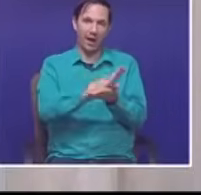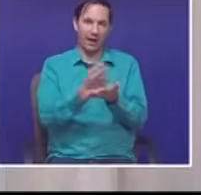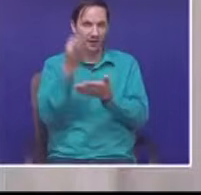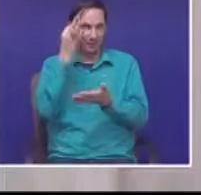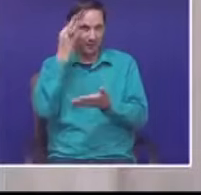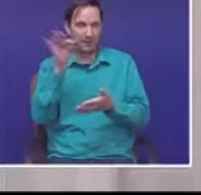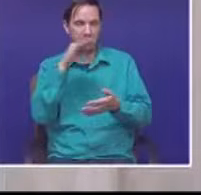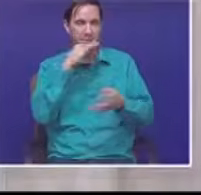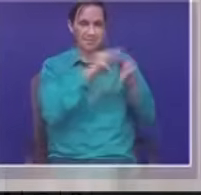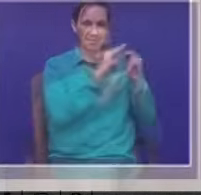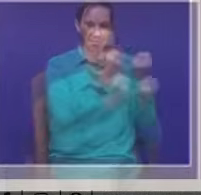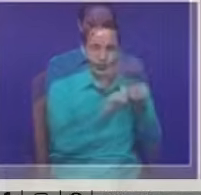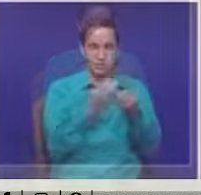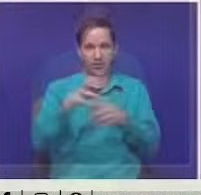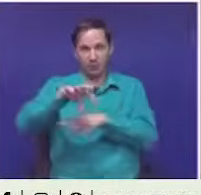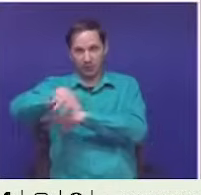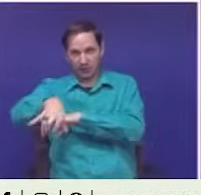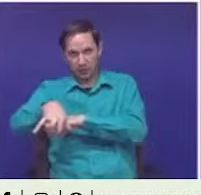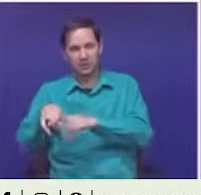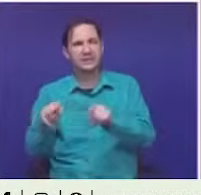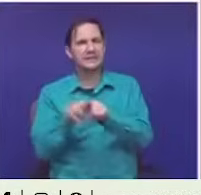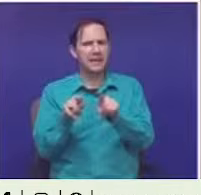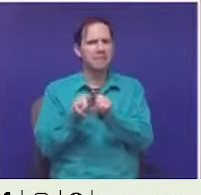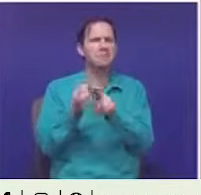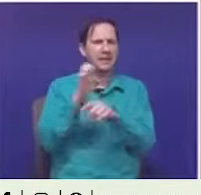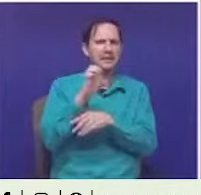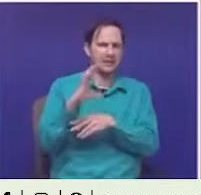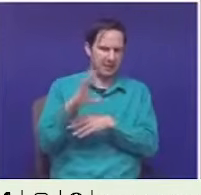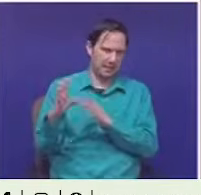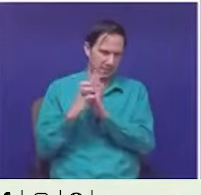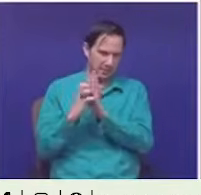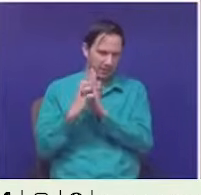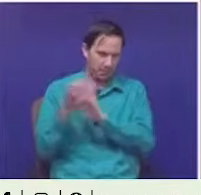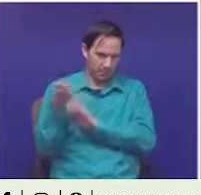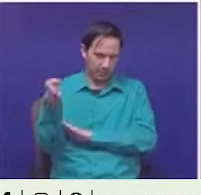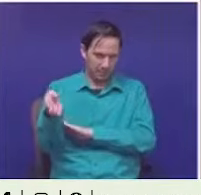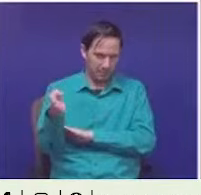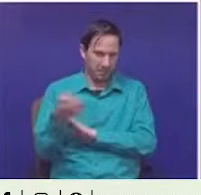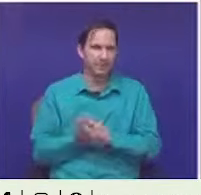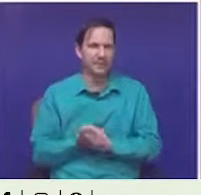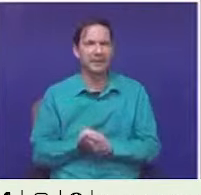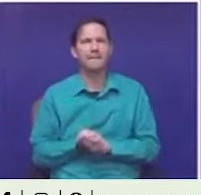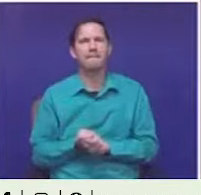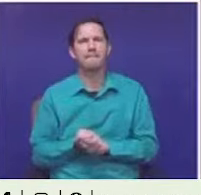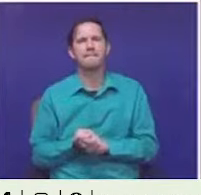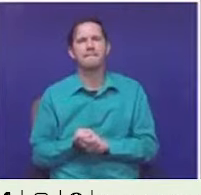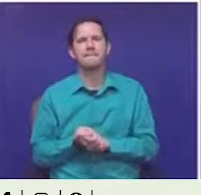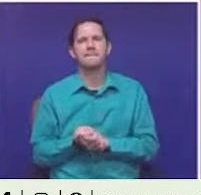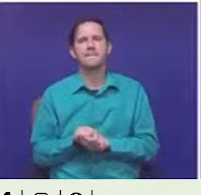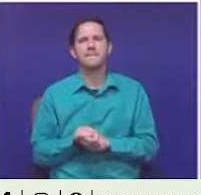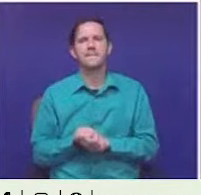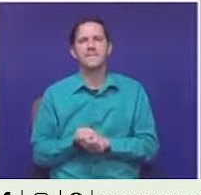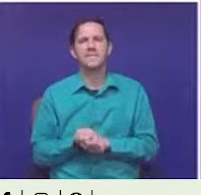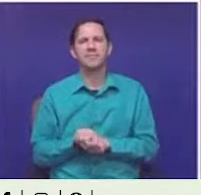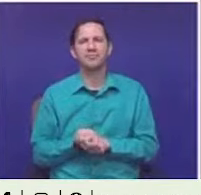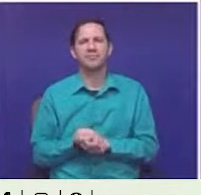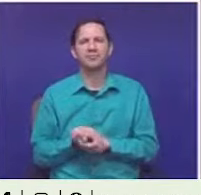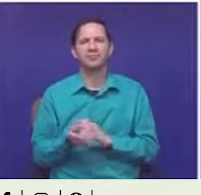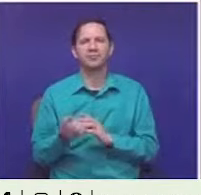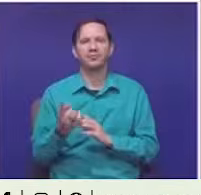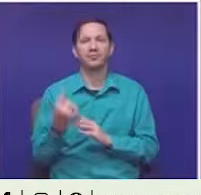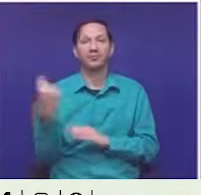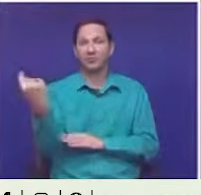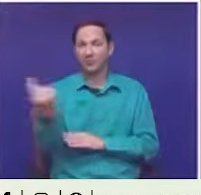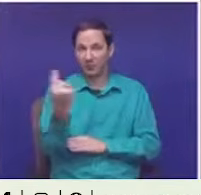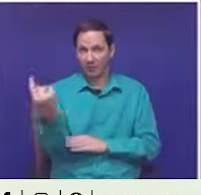for instance, where Honorable Fanny comes from, in the Eastern Cape, for instance, the function is actually run